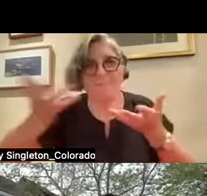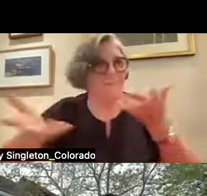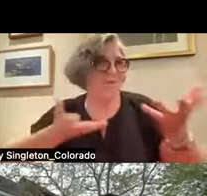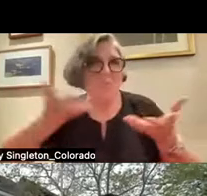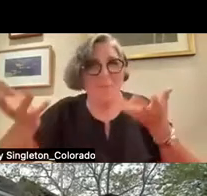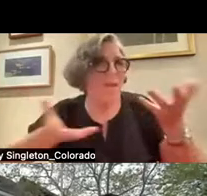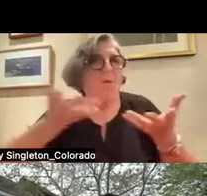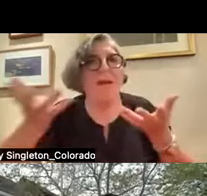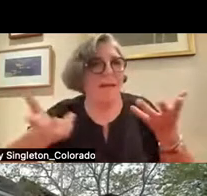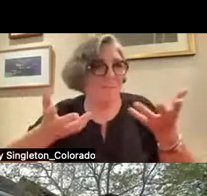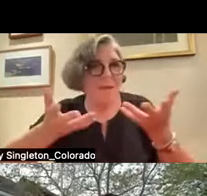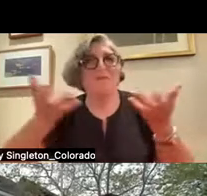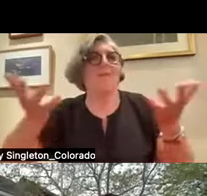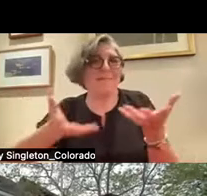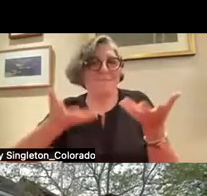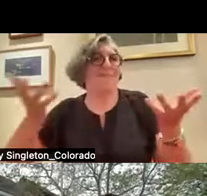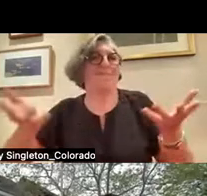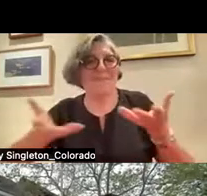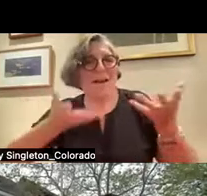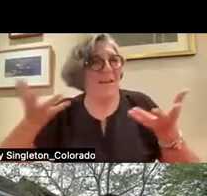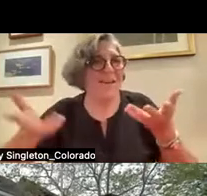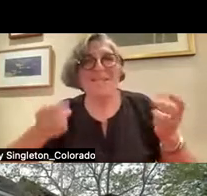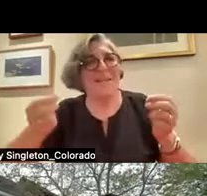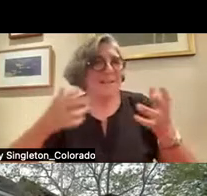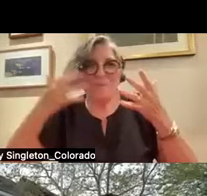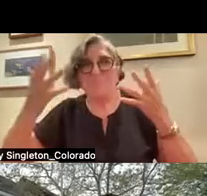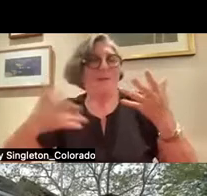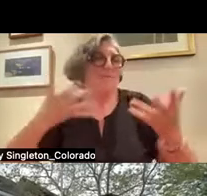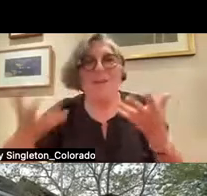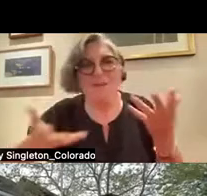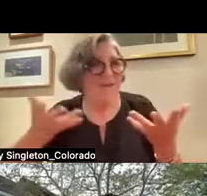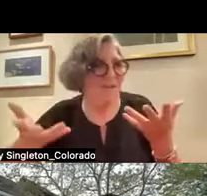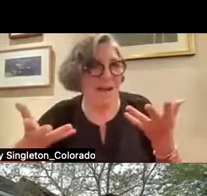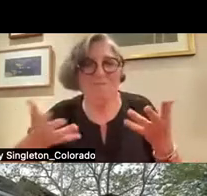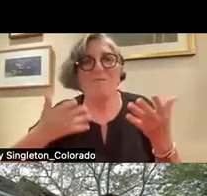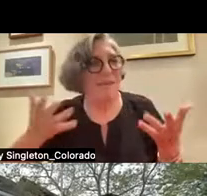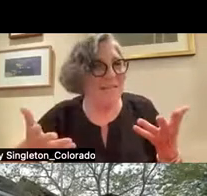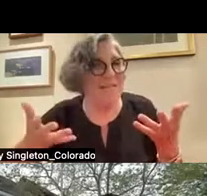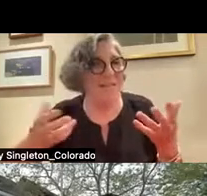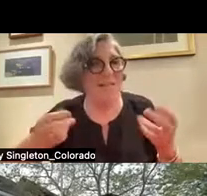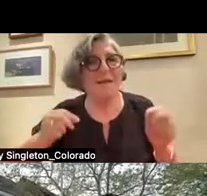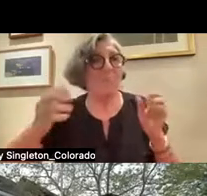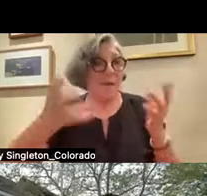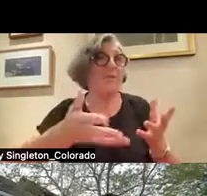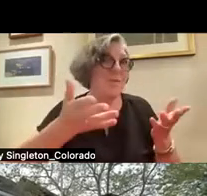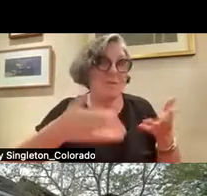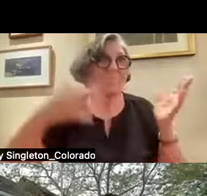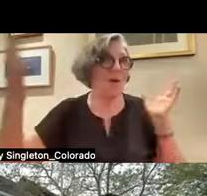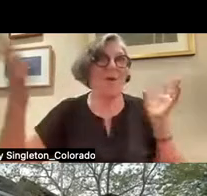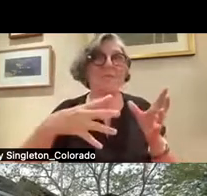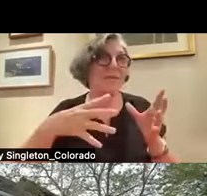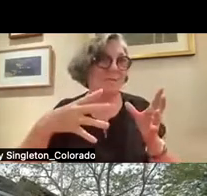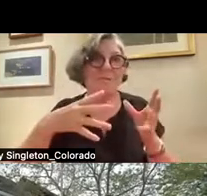of make your way by using, you know, these iconic signs, and people can figure each other out very easily. Compared to